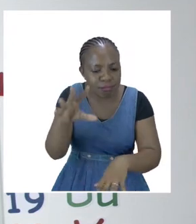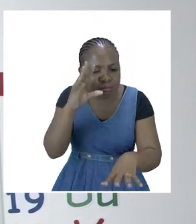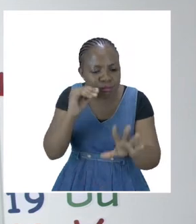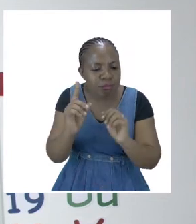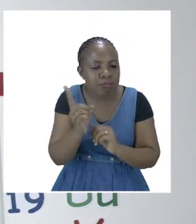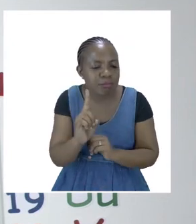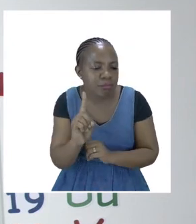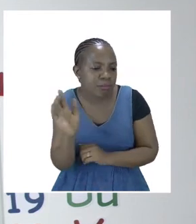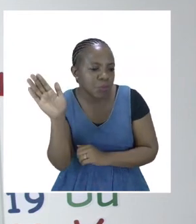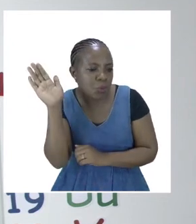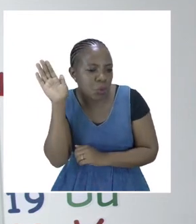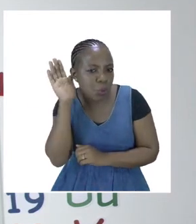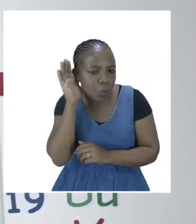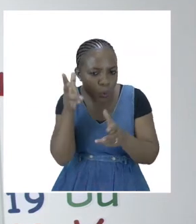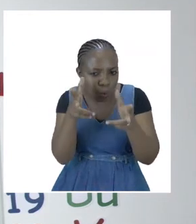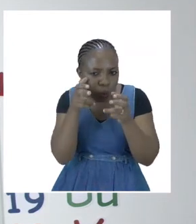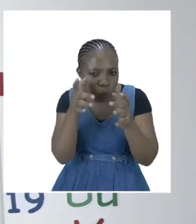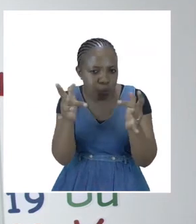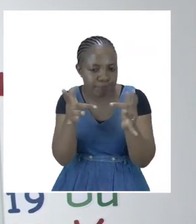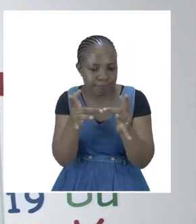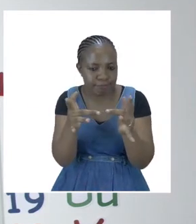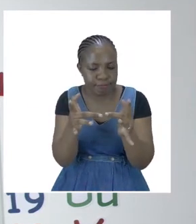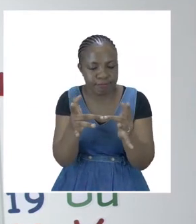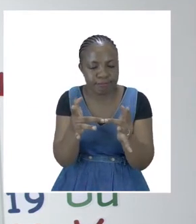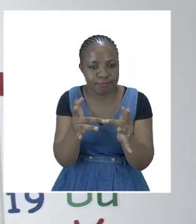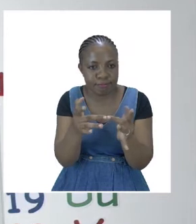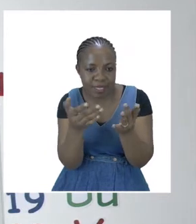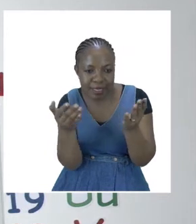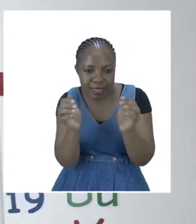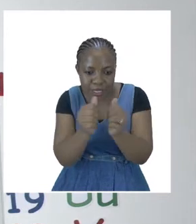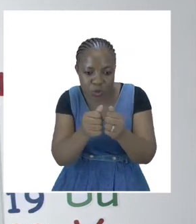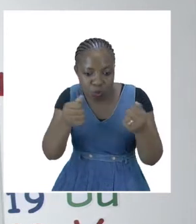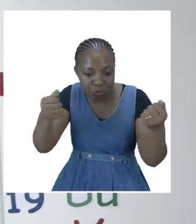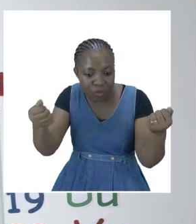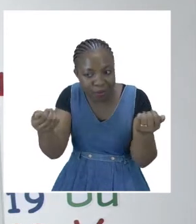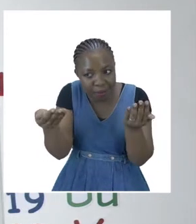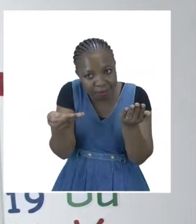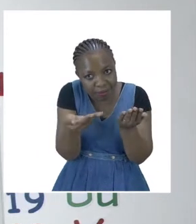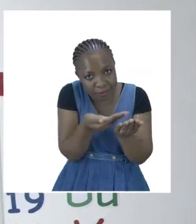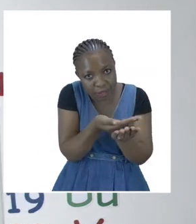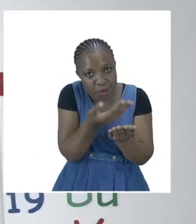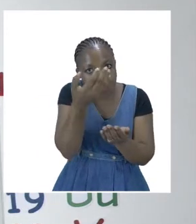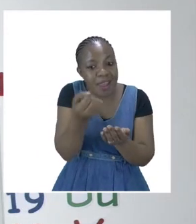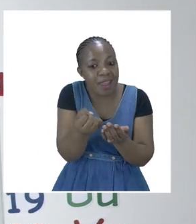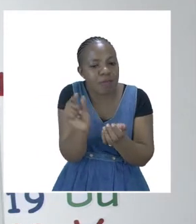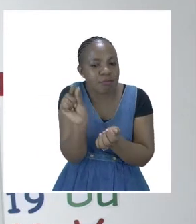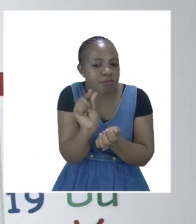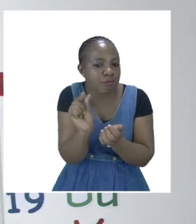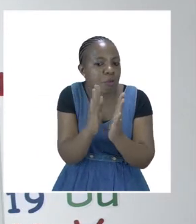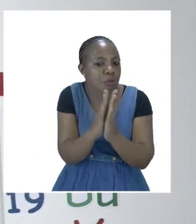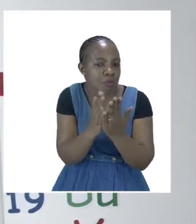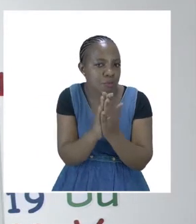or watching online. Inside the newspapers, there is an insert of the lesson